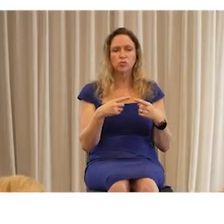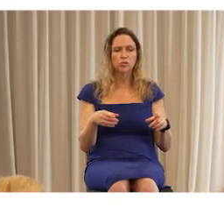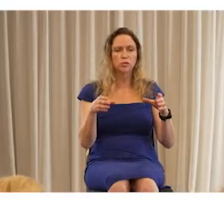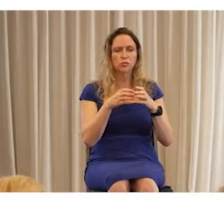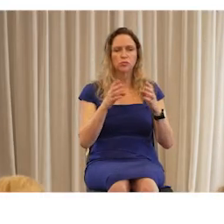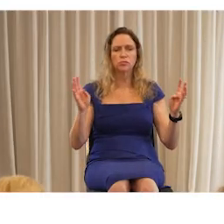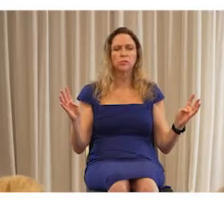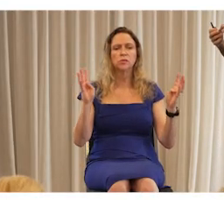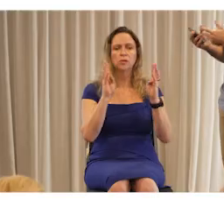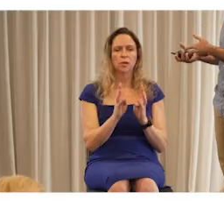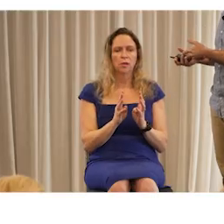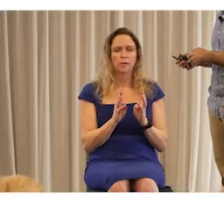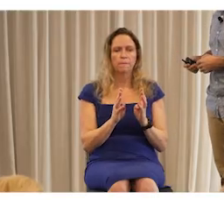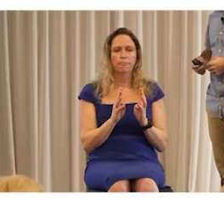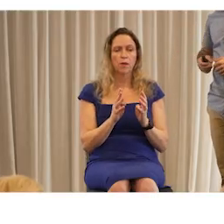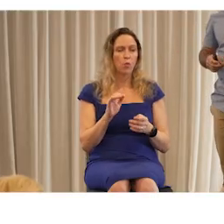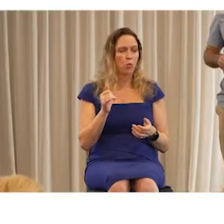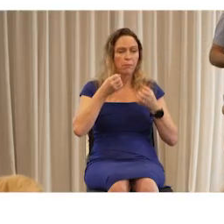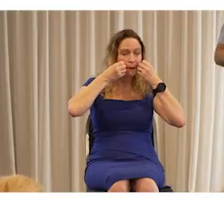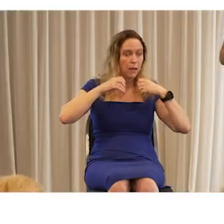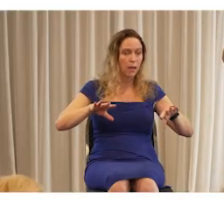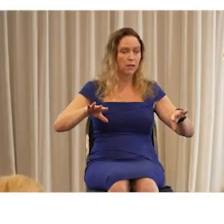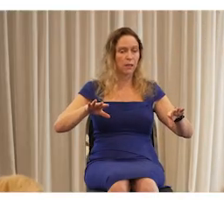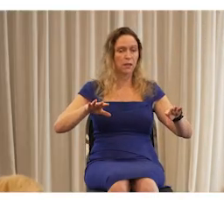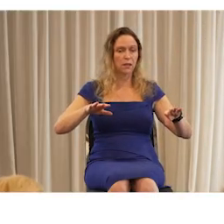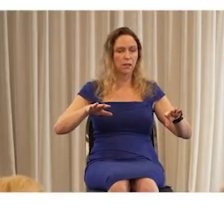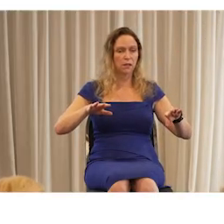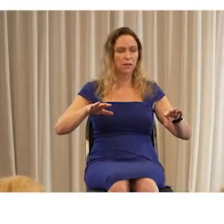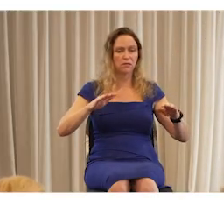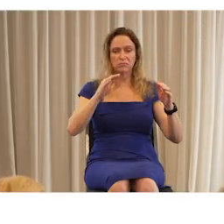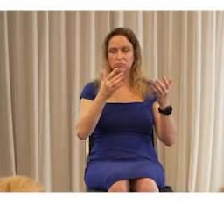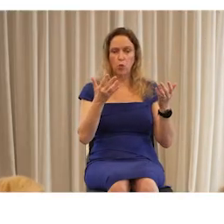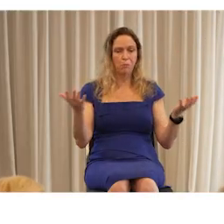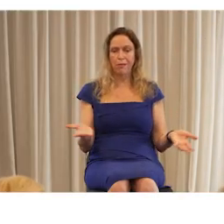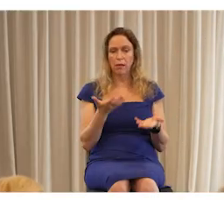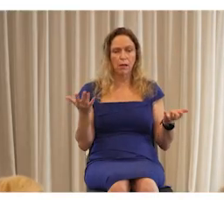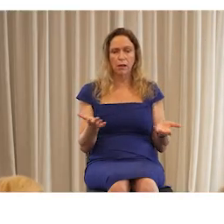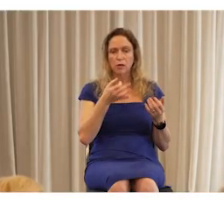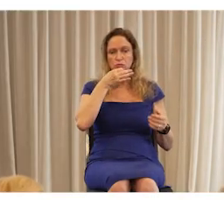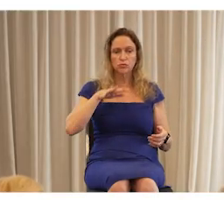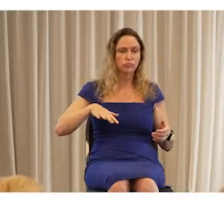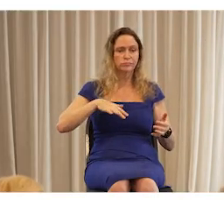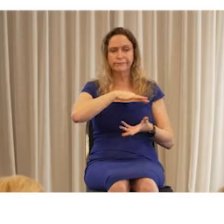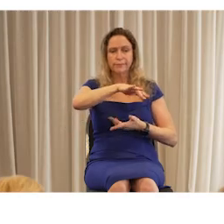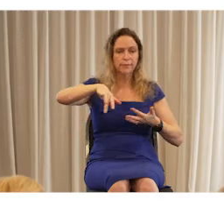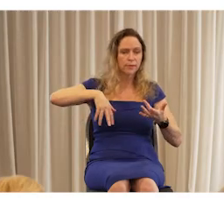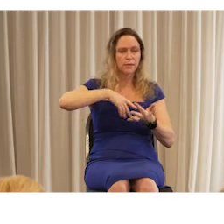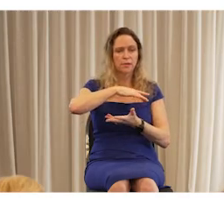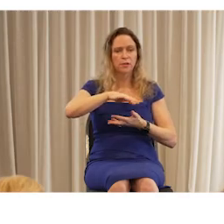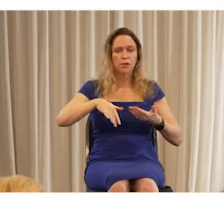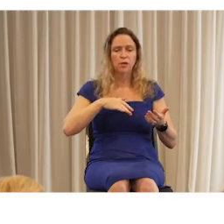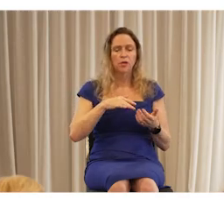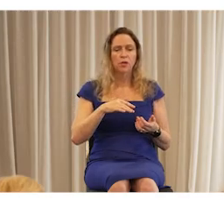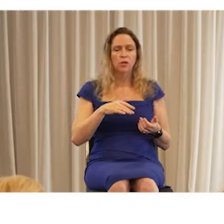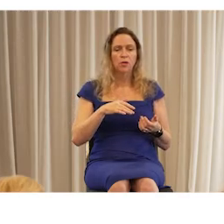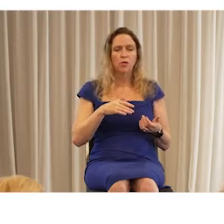together, had a community street party, you know, a play out the front with kids playing out the front? What, you